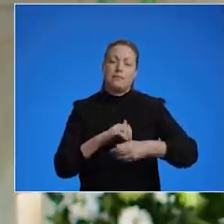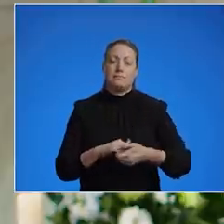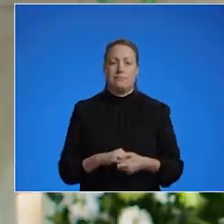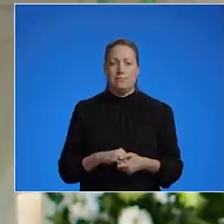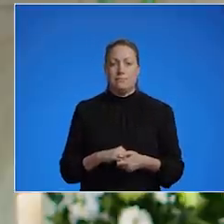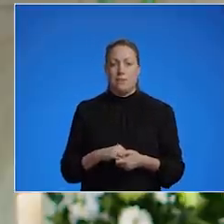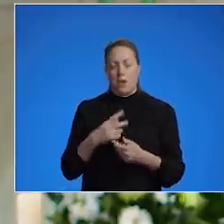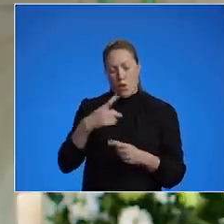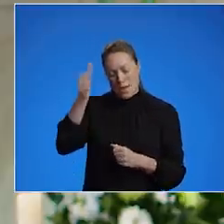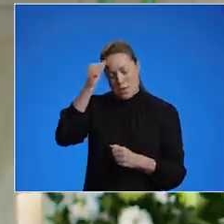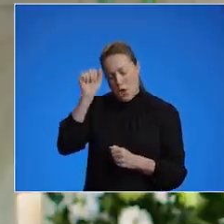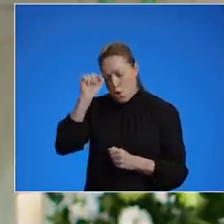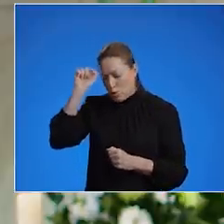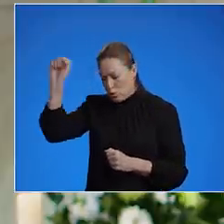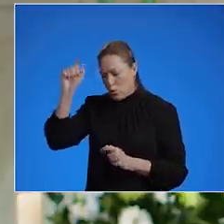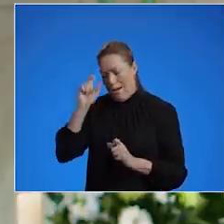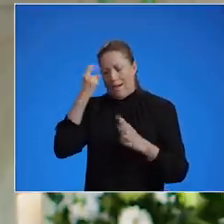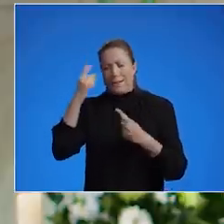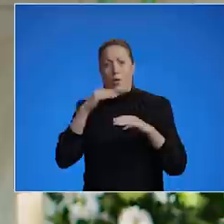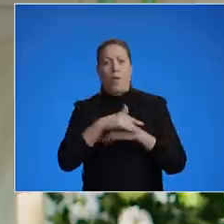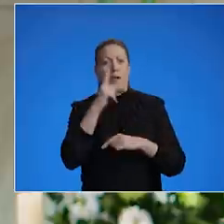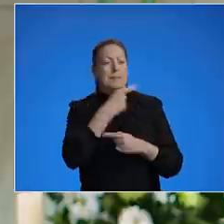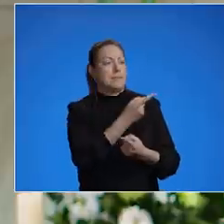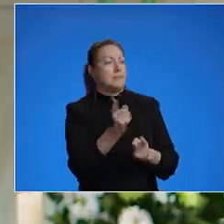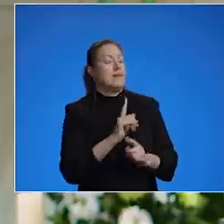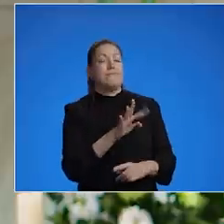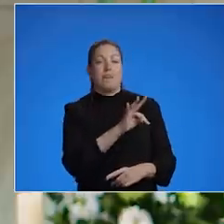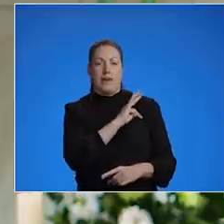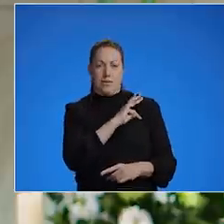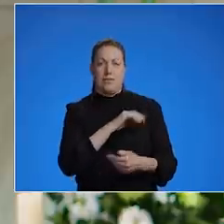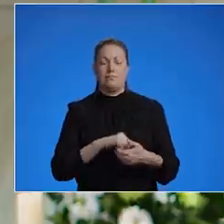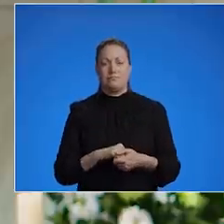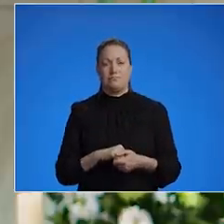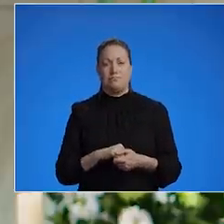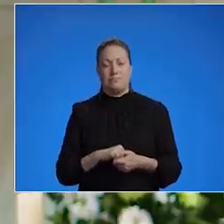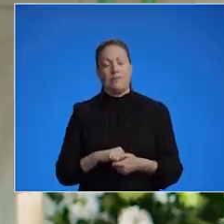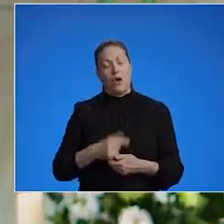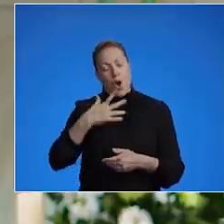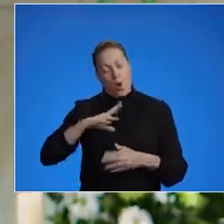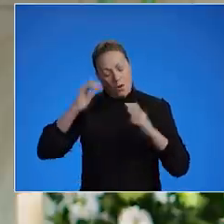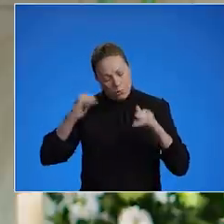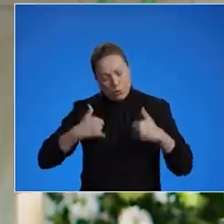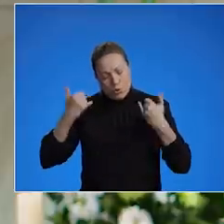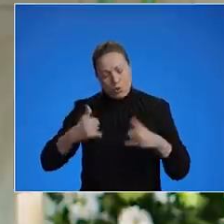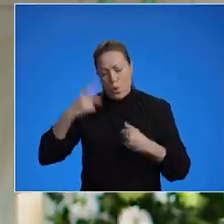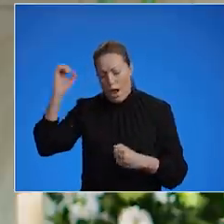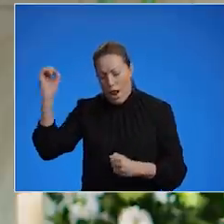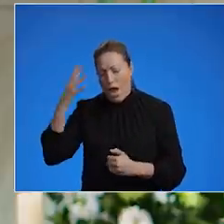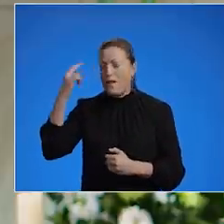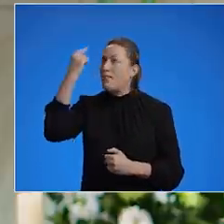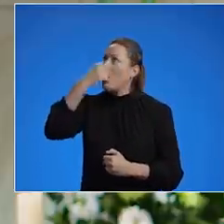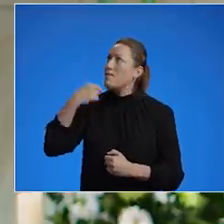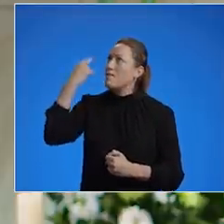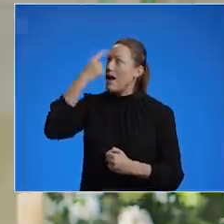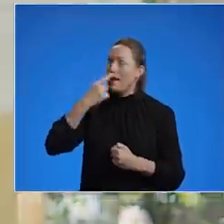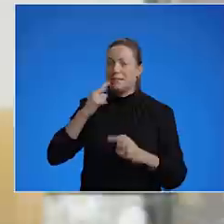all the dead whose faith you alone have known. Admit them to rejoice in the light of your face and in the resurrection give